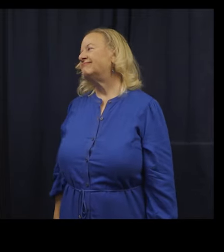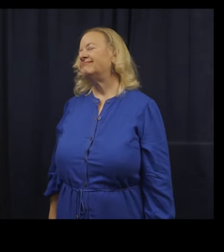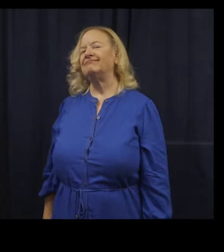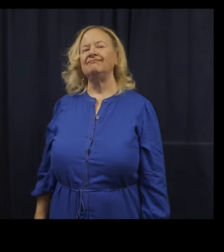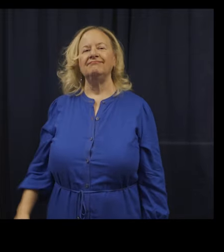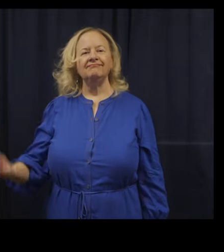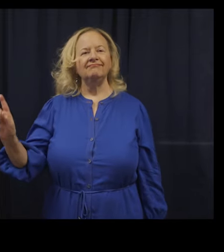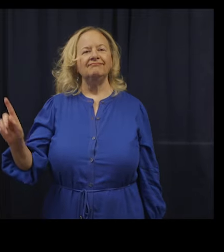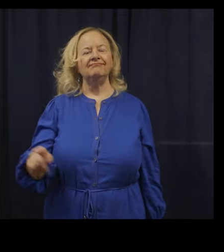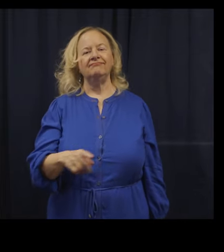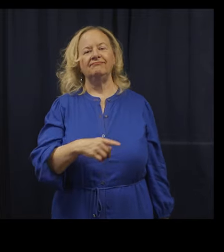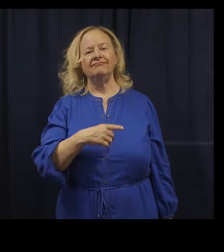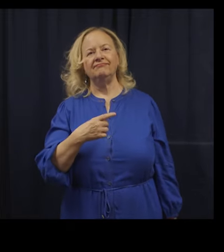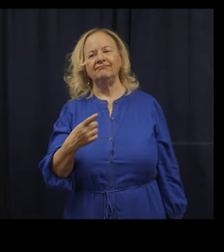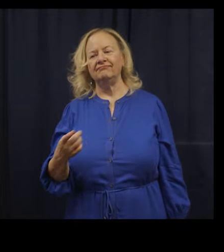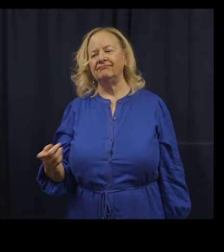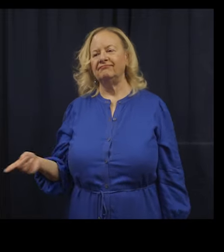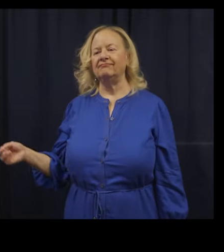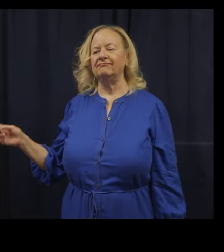Oh yeah,